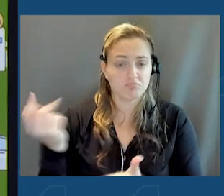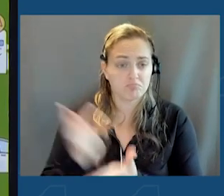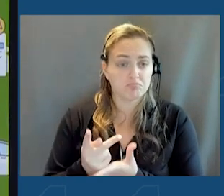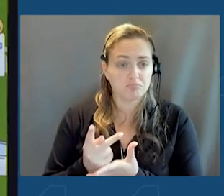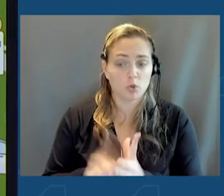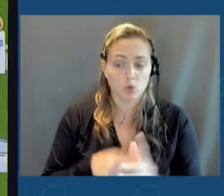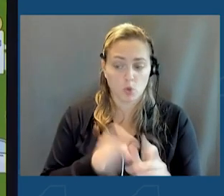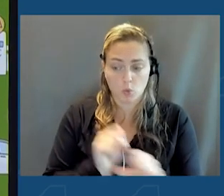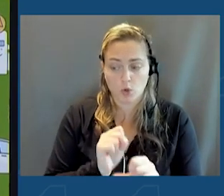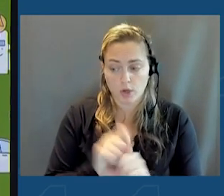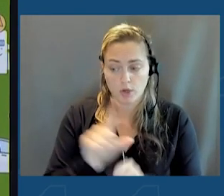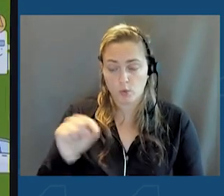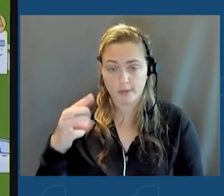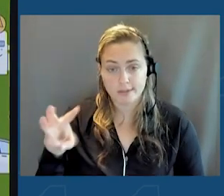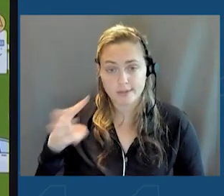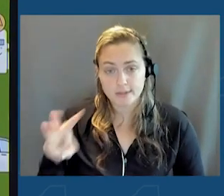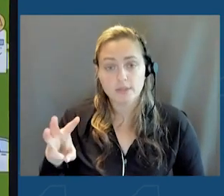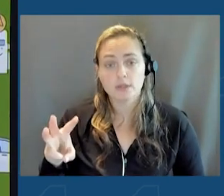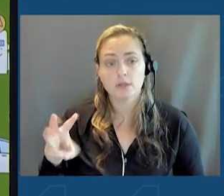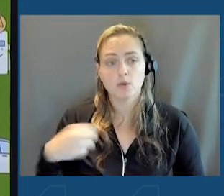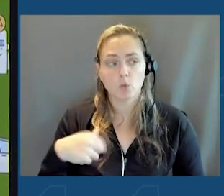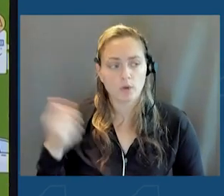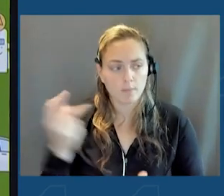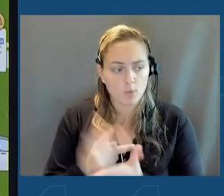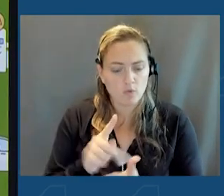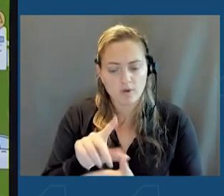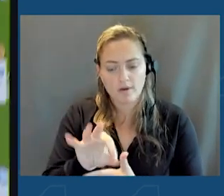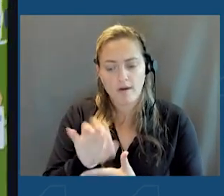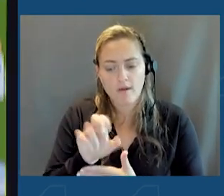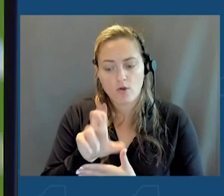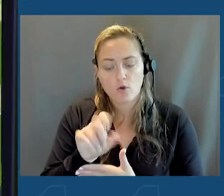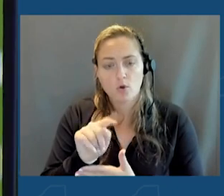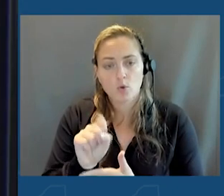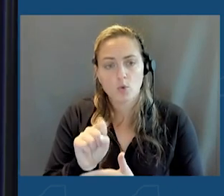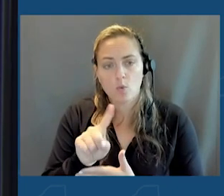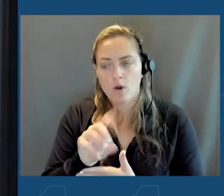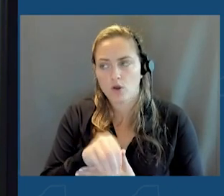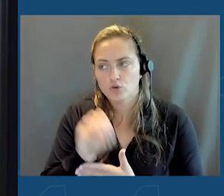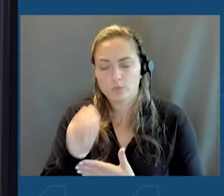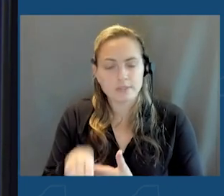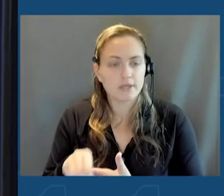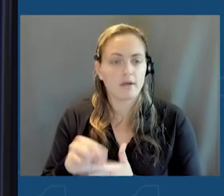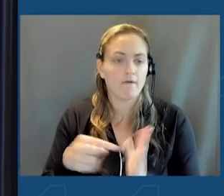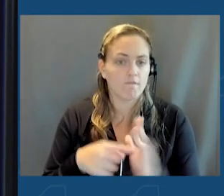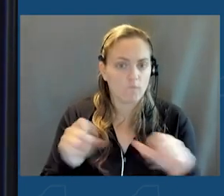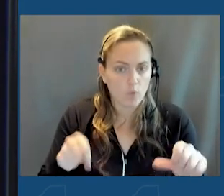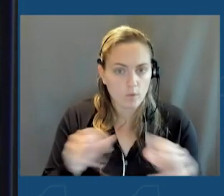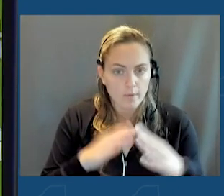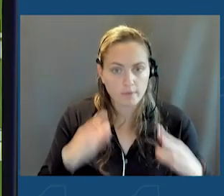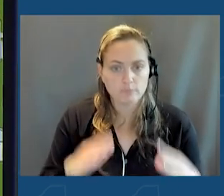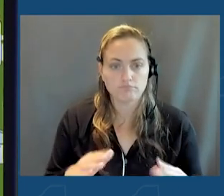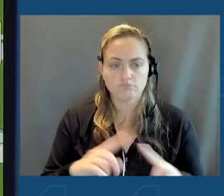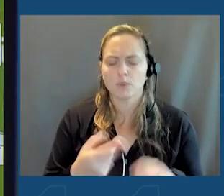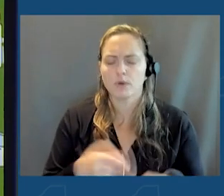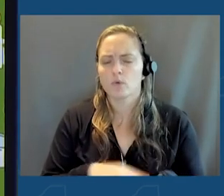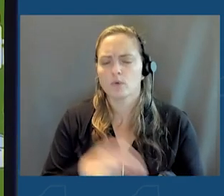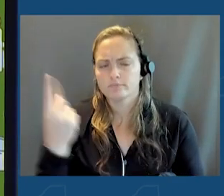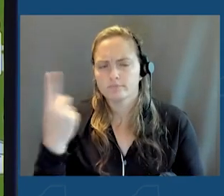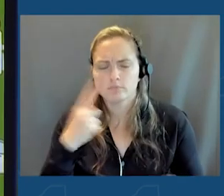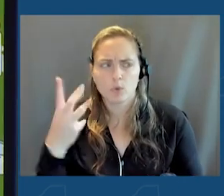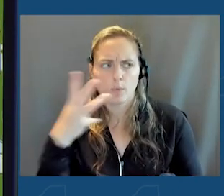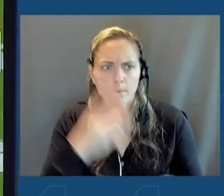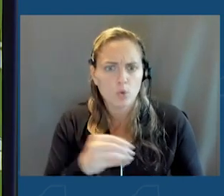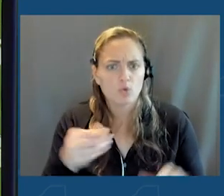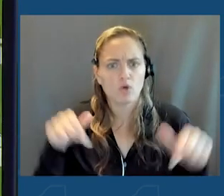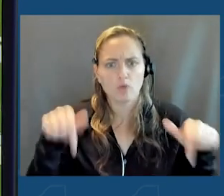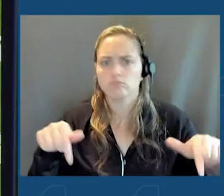2016, where we approved 900 units of 100% affordable housing. And of course, we have this beautiful gem. And